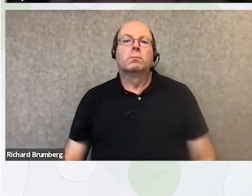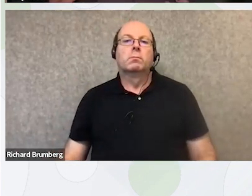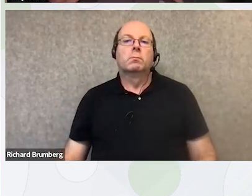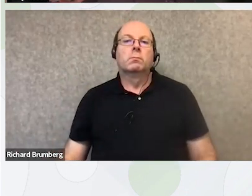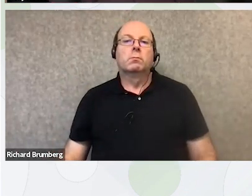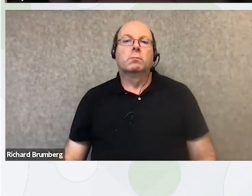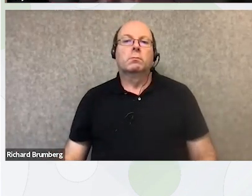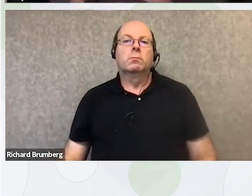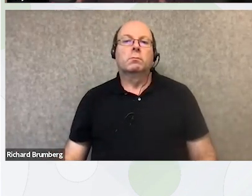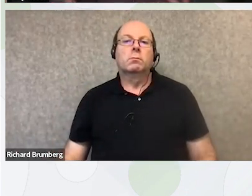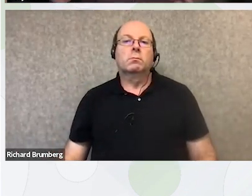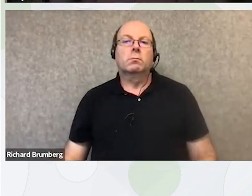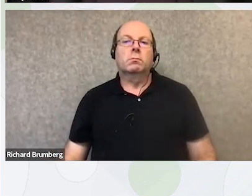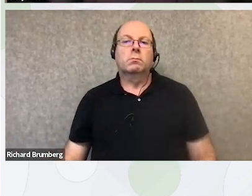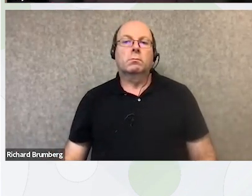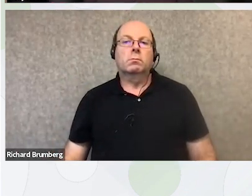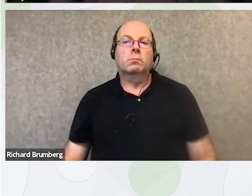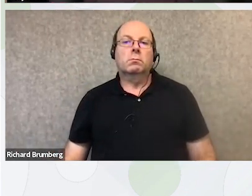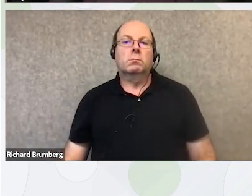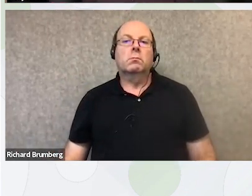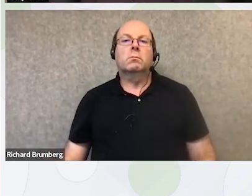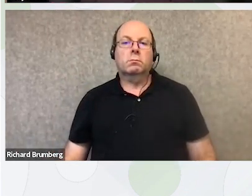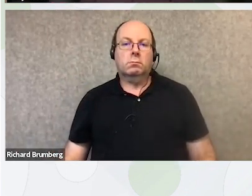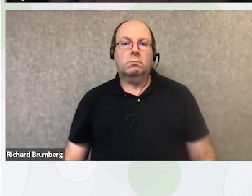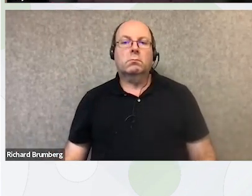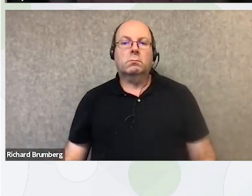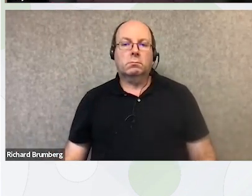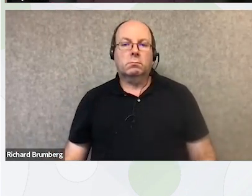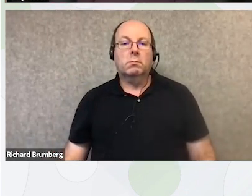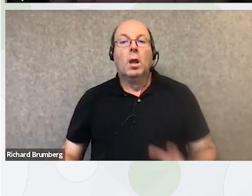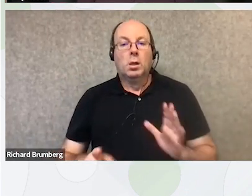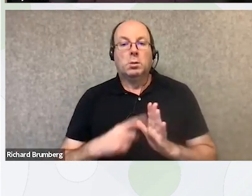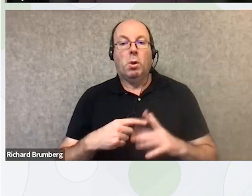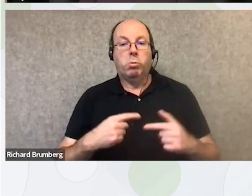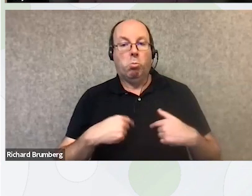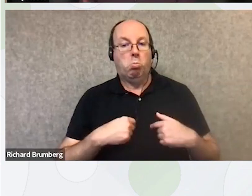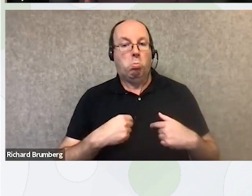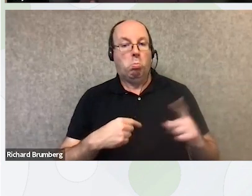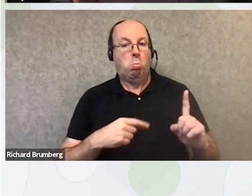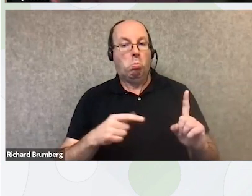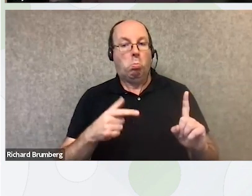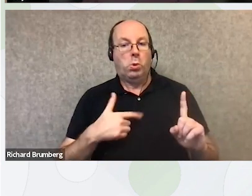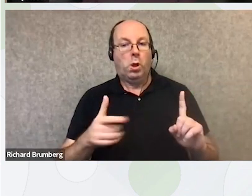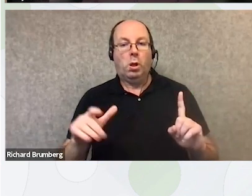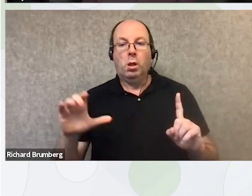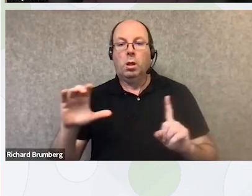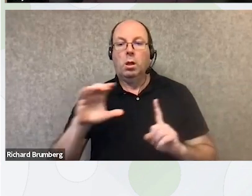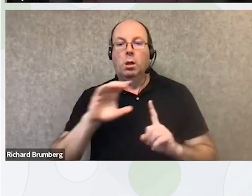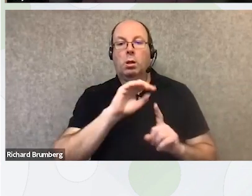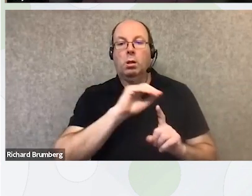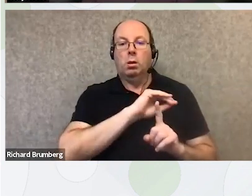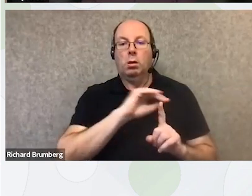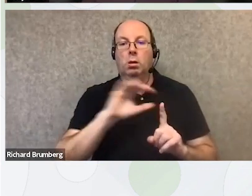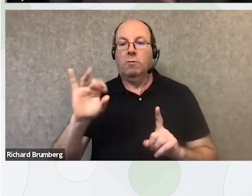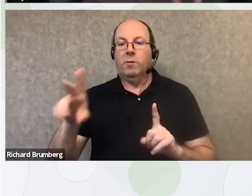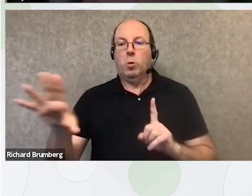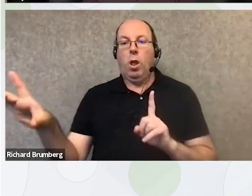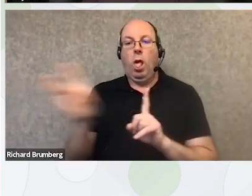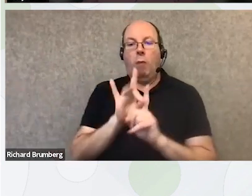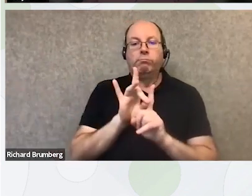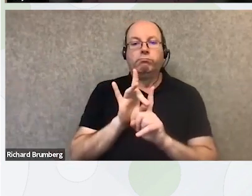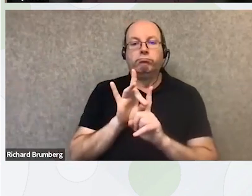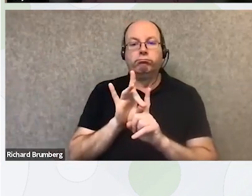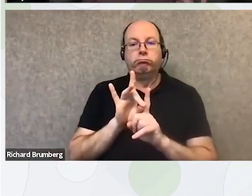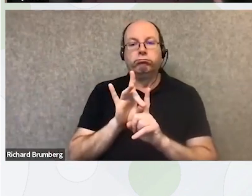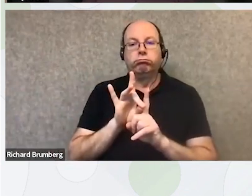can co-infect individuals, it's important to remember that a positive influenza test without